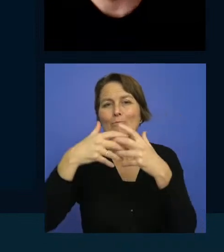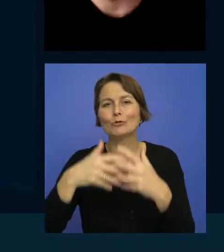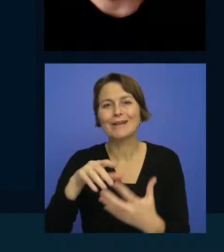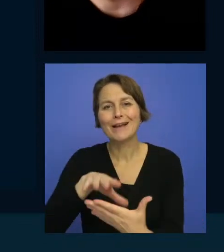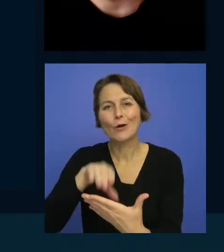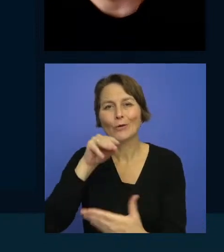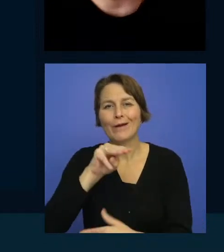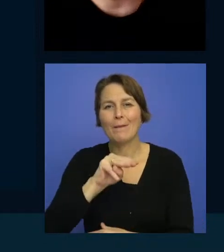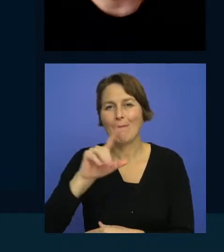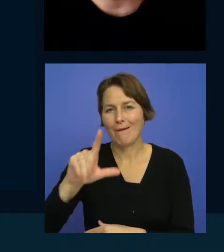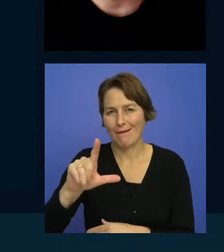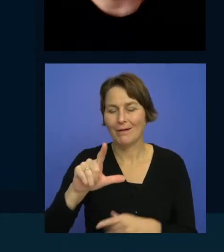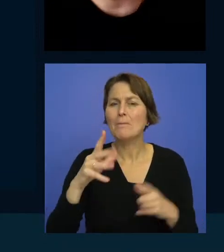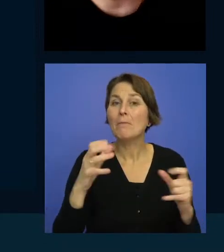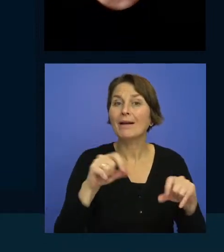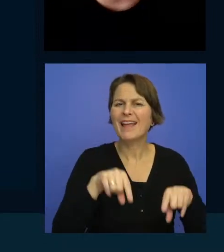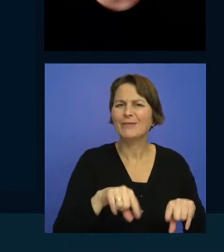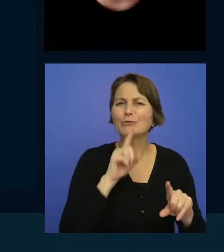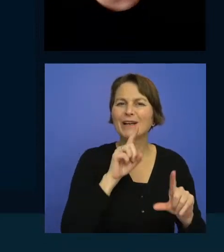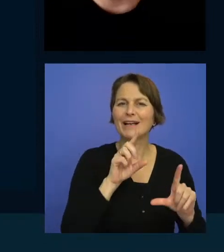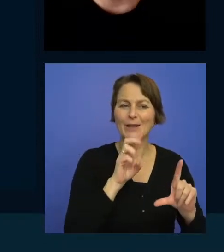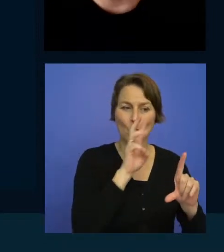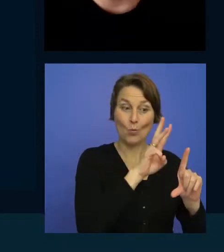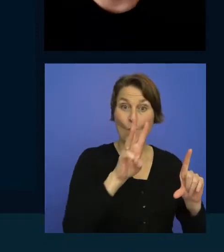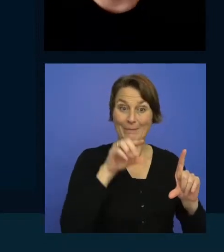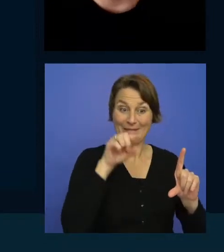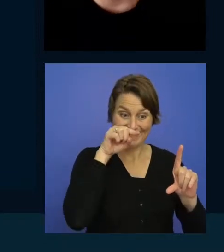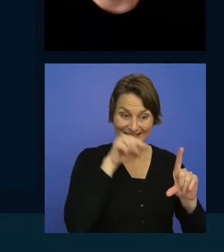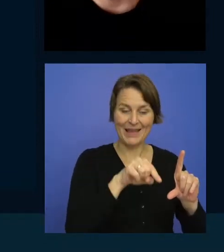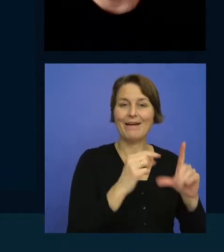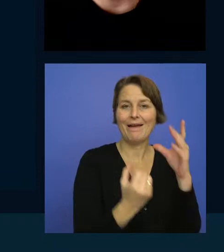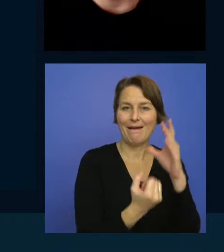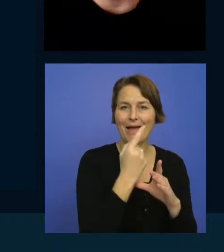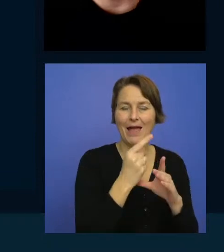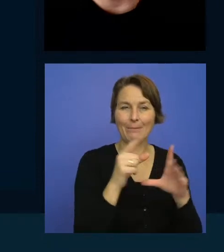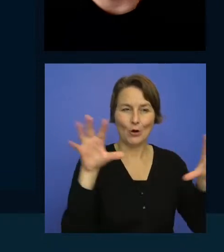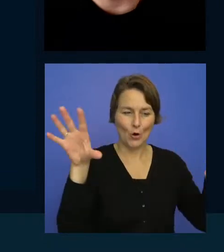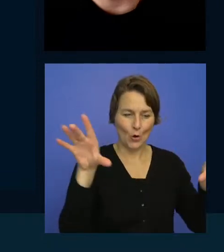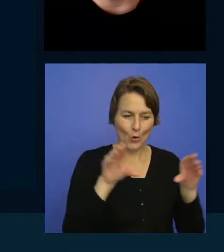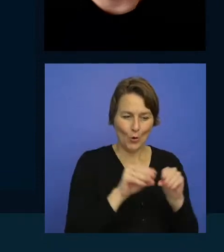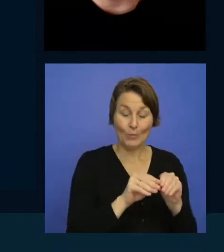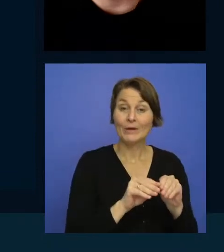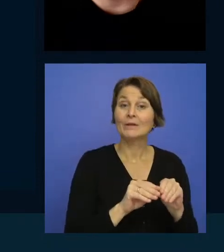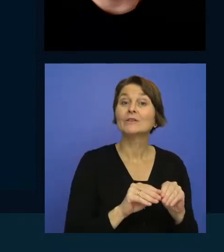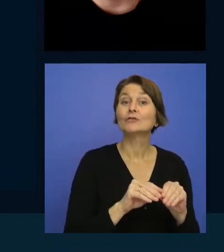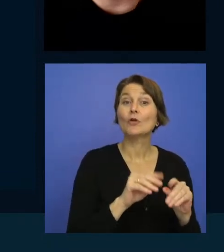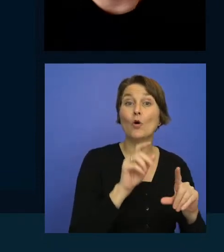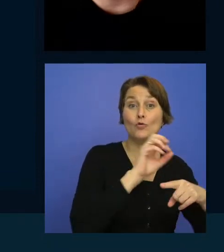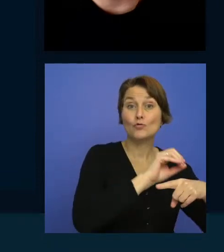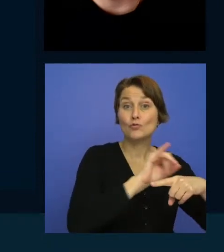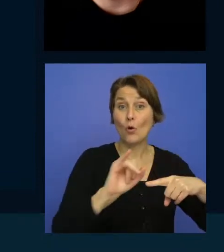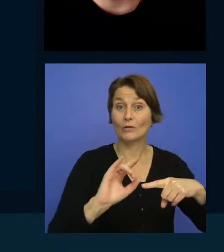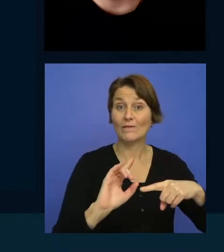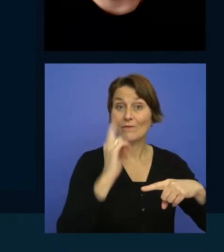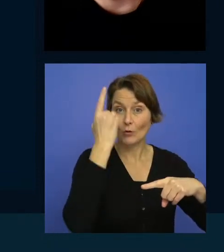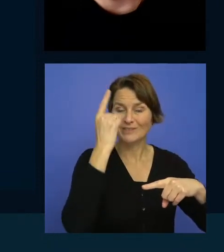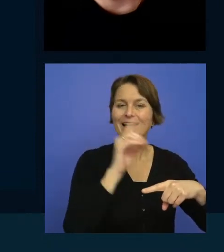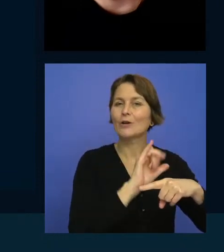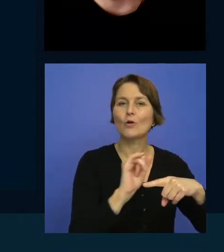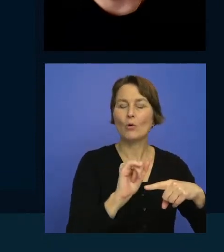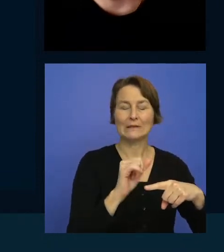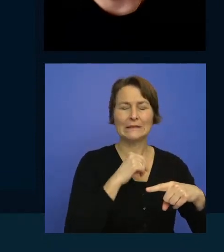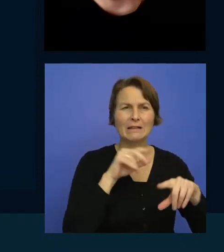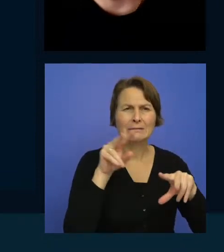web-based development experience. The platform provides both code-first and code-free interfaces